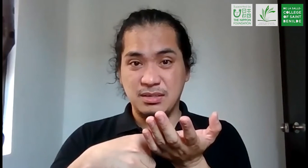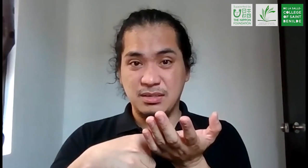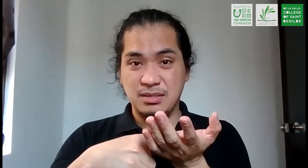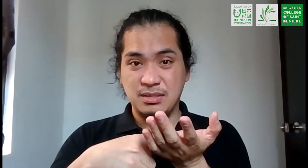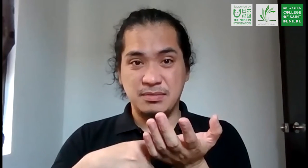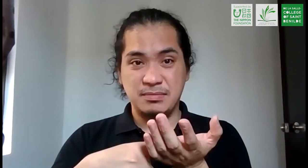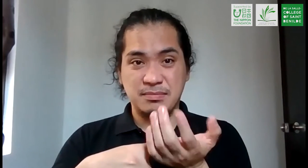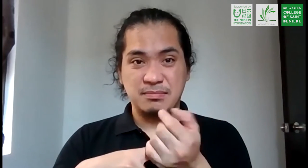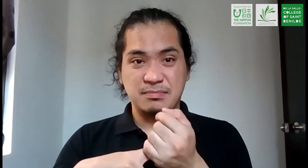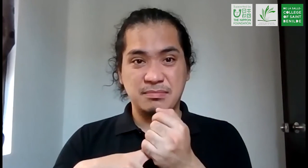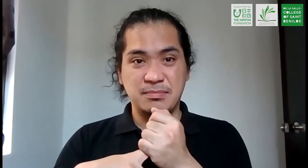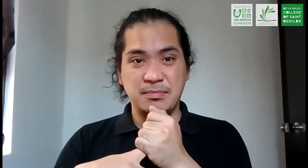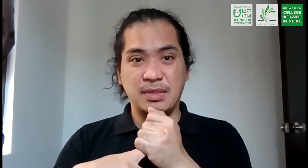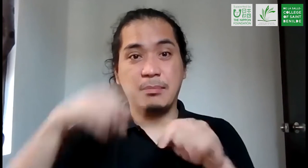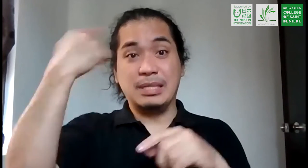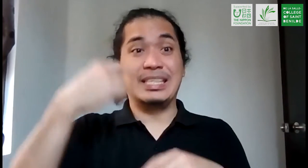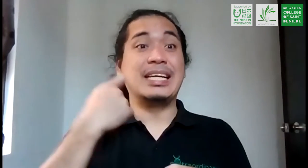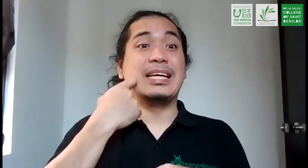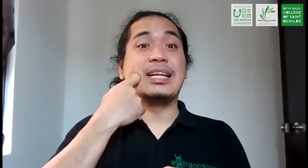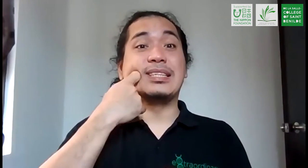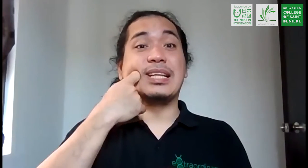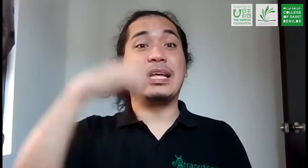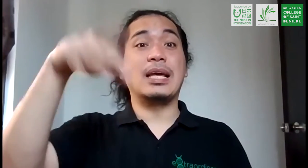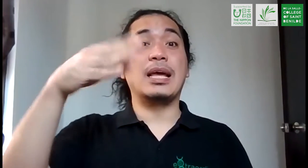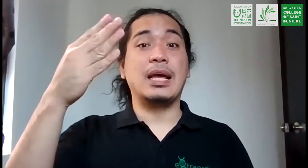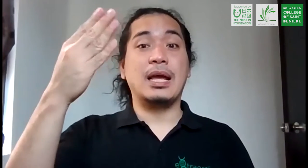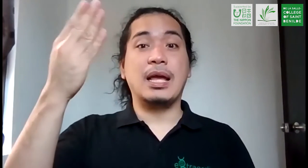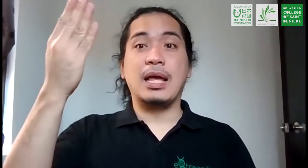I know that Miss Techi has it, but let me check my files.